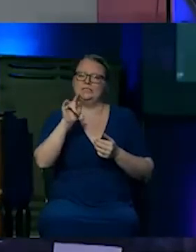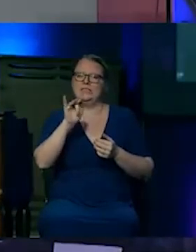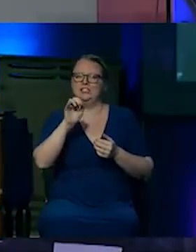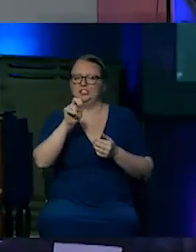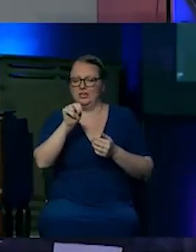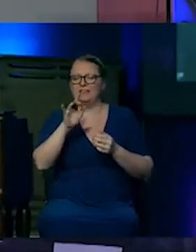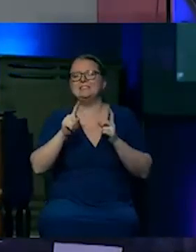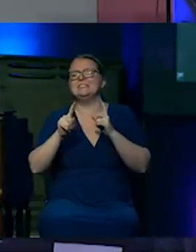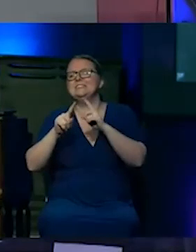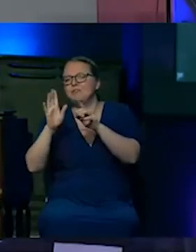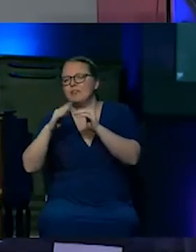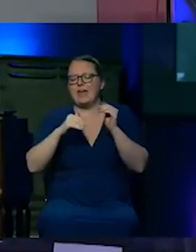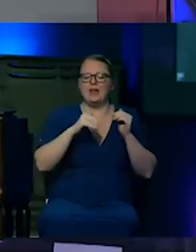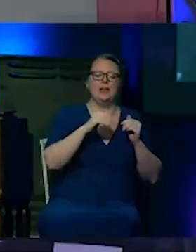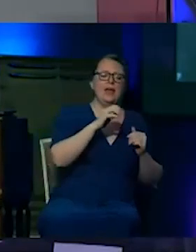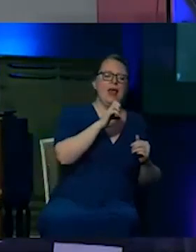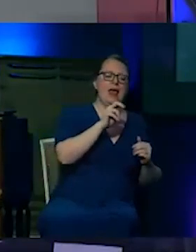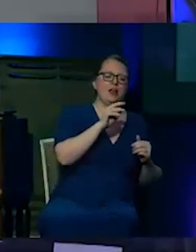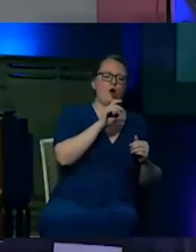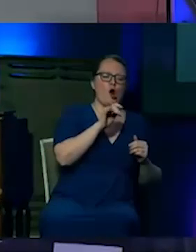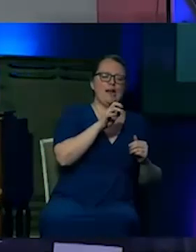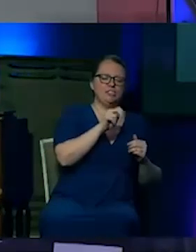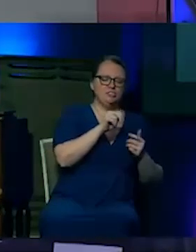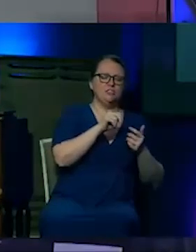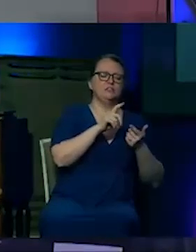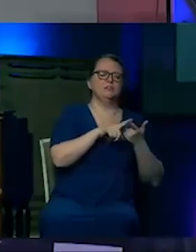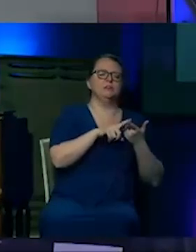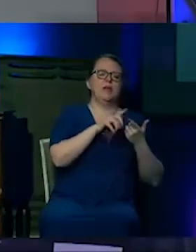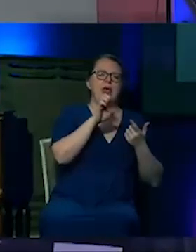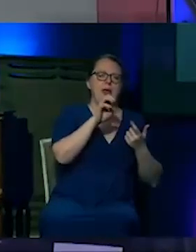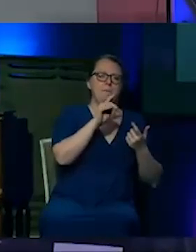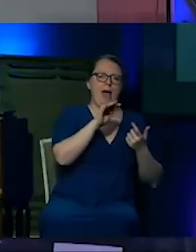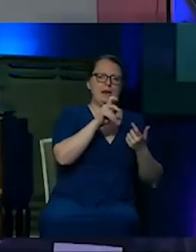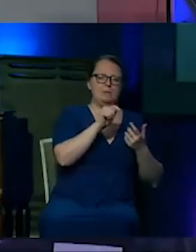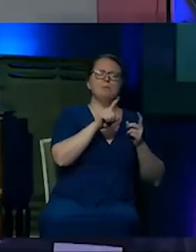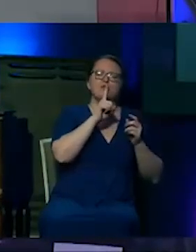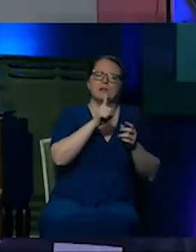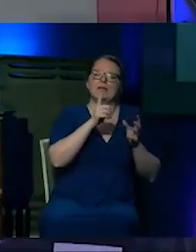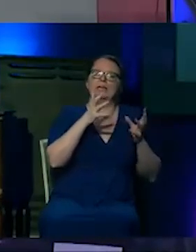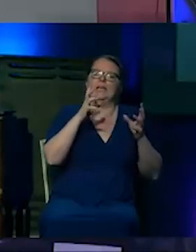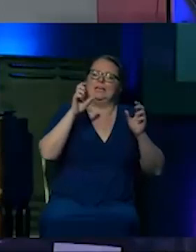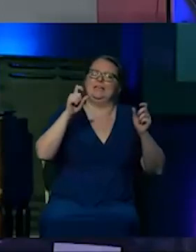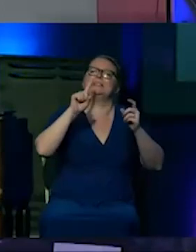than embodiment and incarnation, and what I would think of also is inclusion. So, like, I had a friend who was